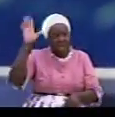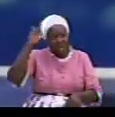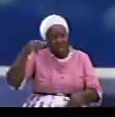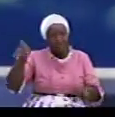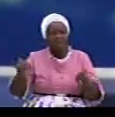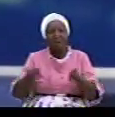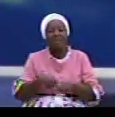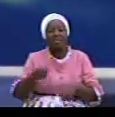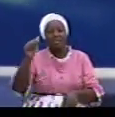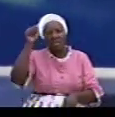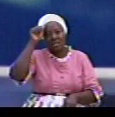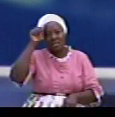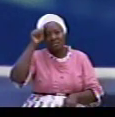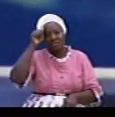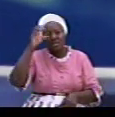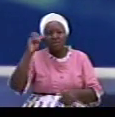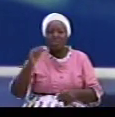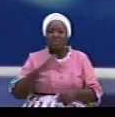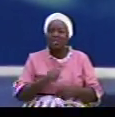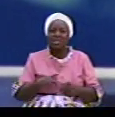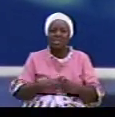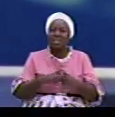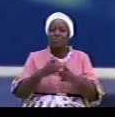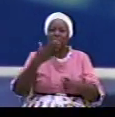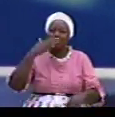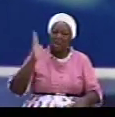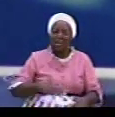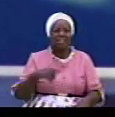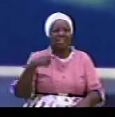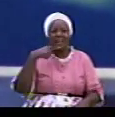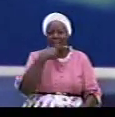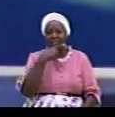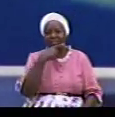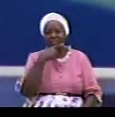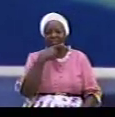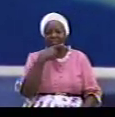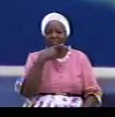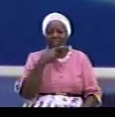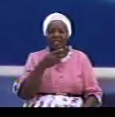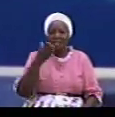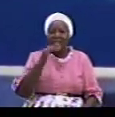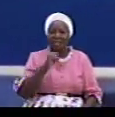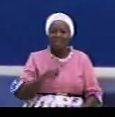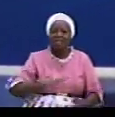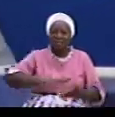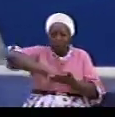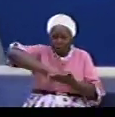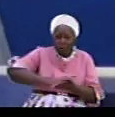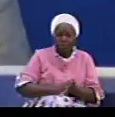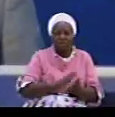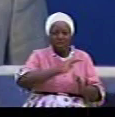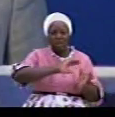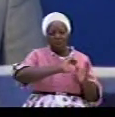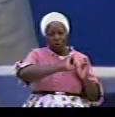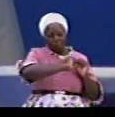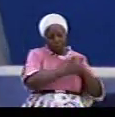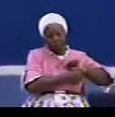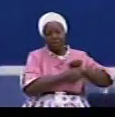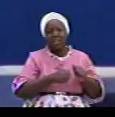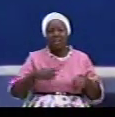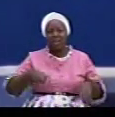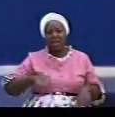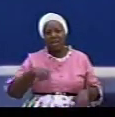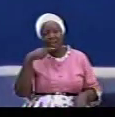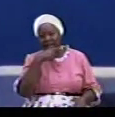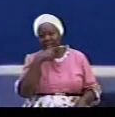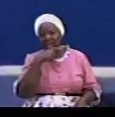life. That's a bad life. That's a crushed life. That's a life that will